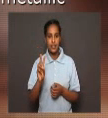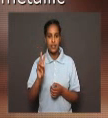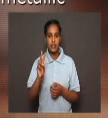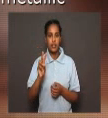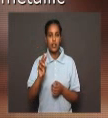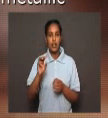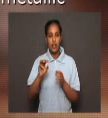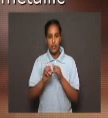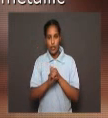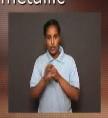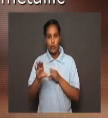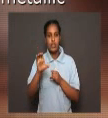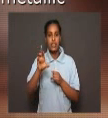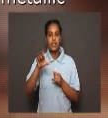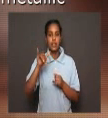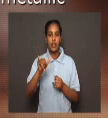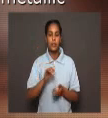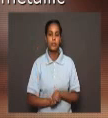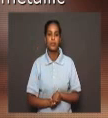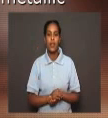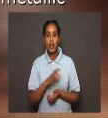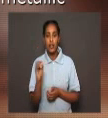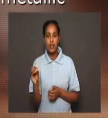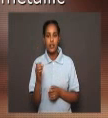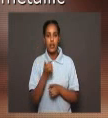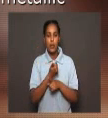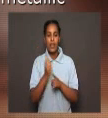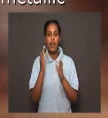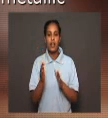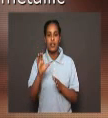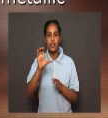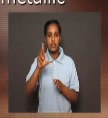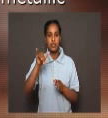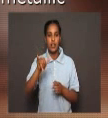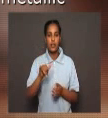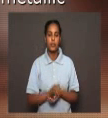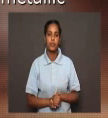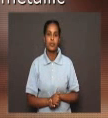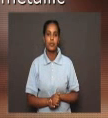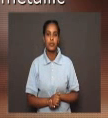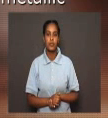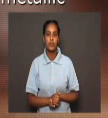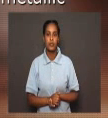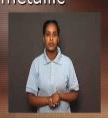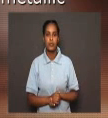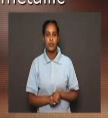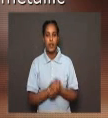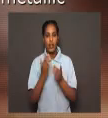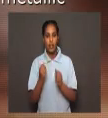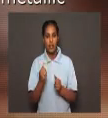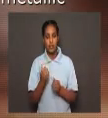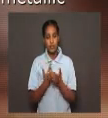covalent network crystals, and metallic crystals. Let